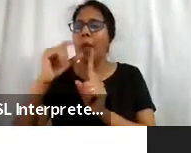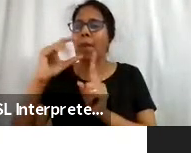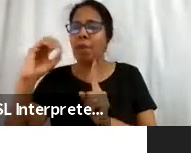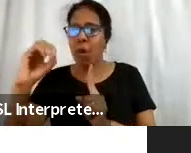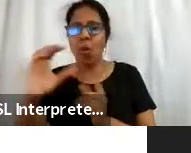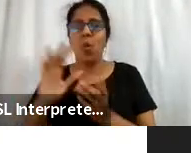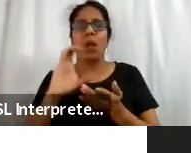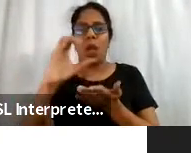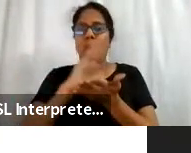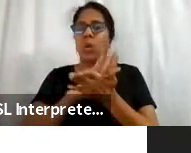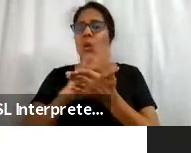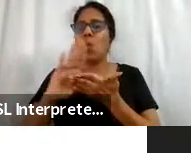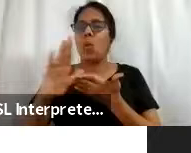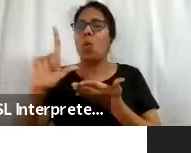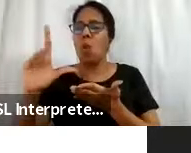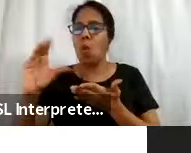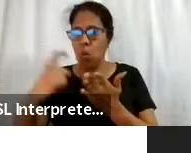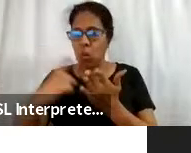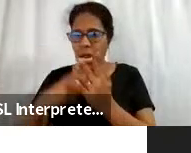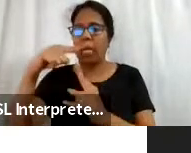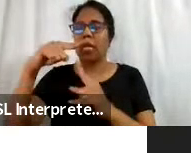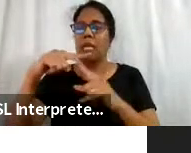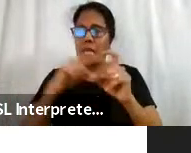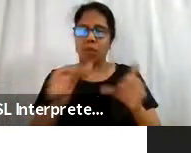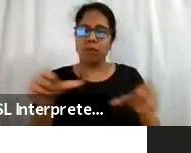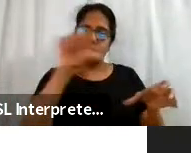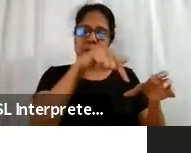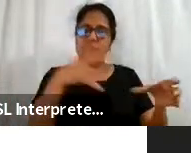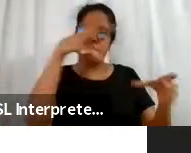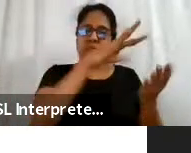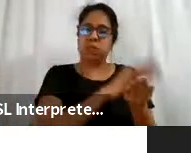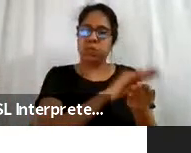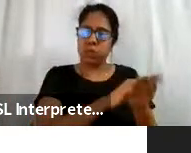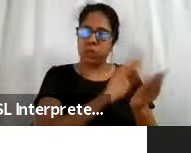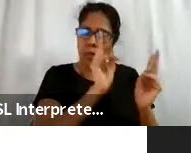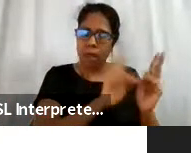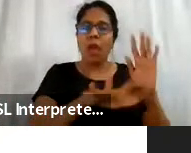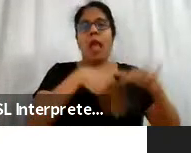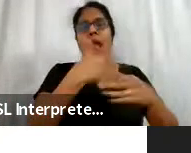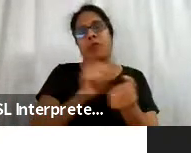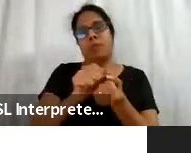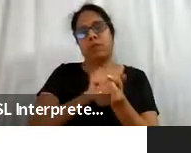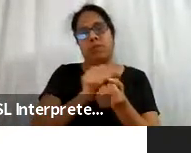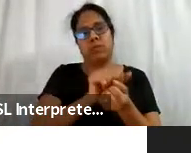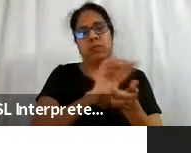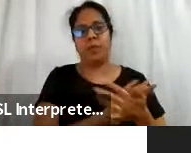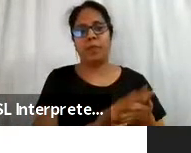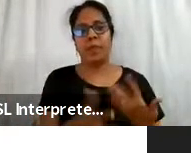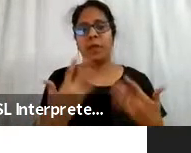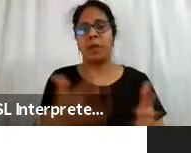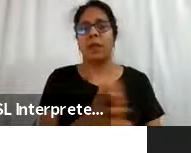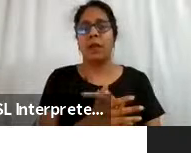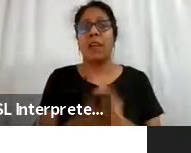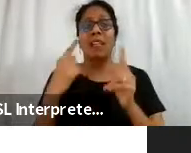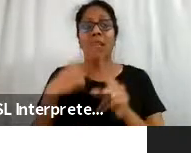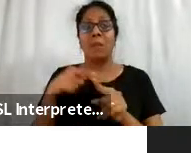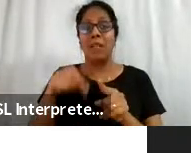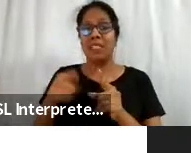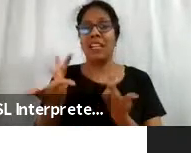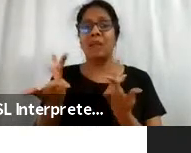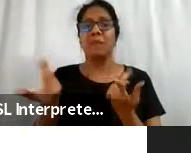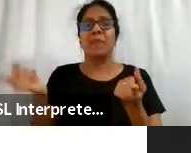of the households to be safe. Avoid exposure to the potentially contaminated items in the immediate environment of